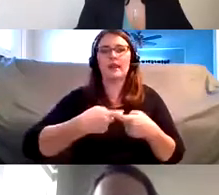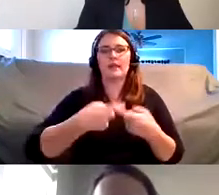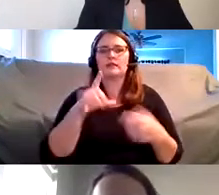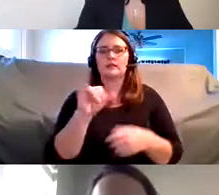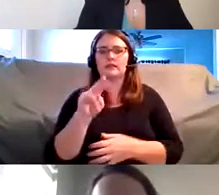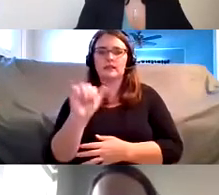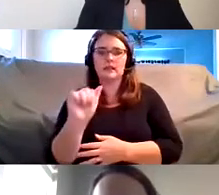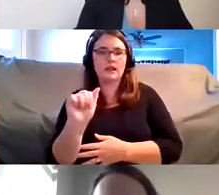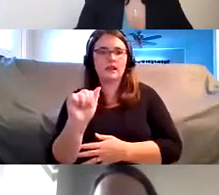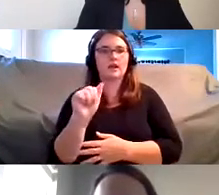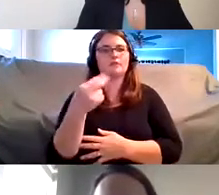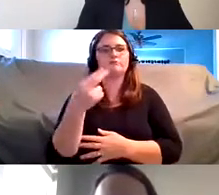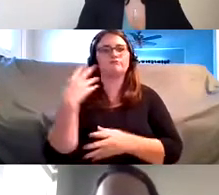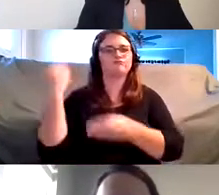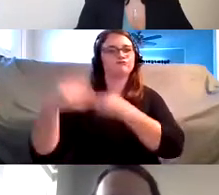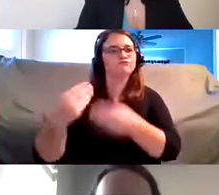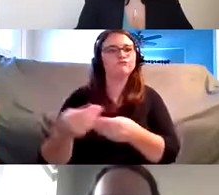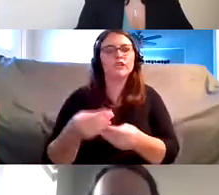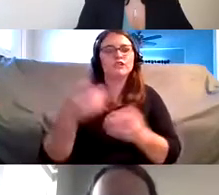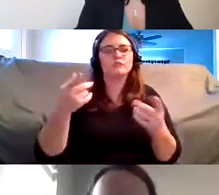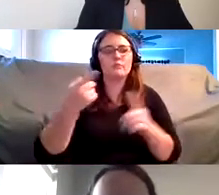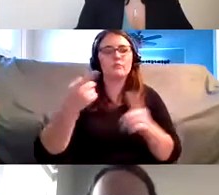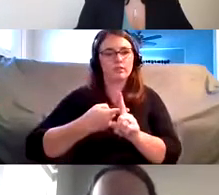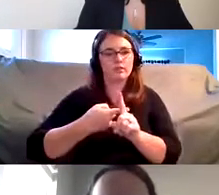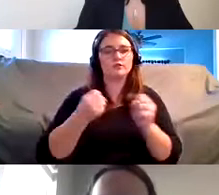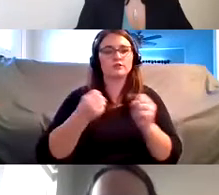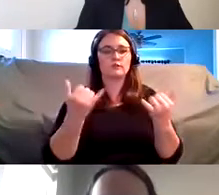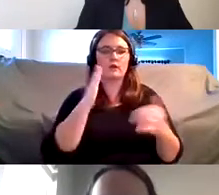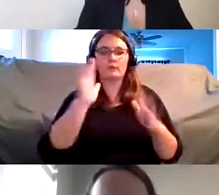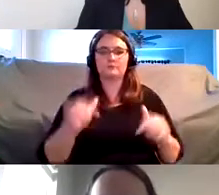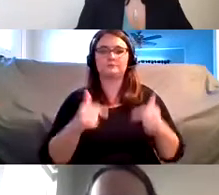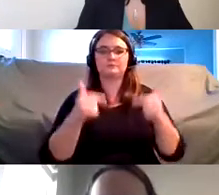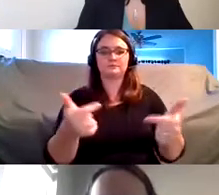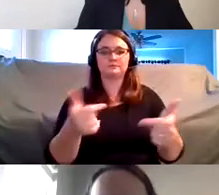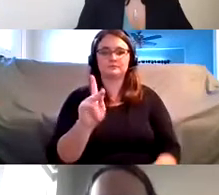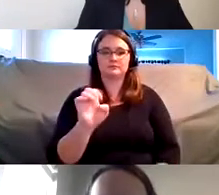So with this, I'll just turn it over to Kendra. Please.